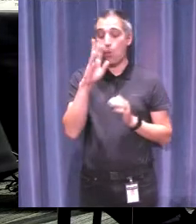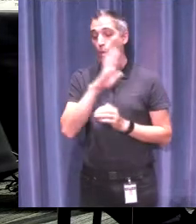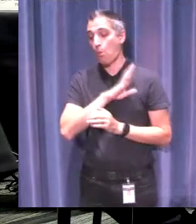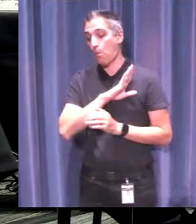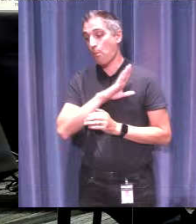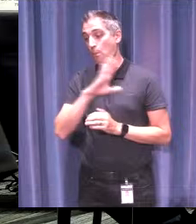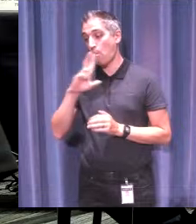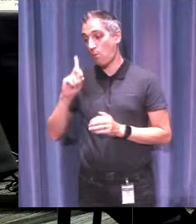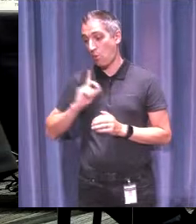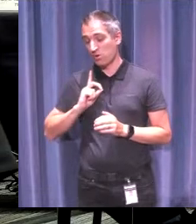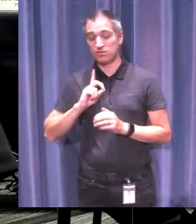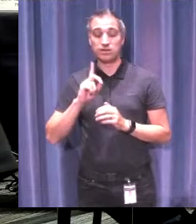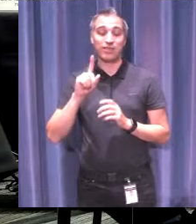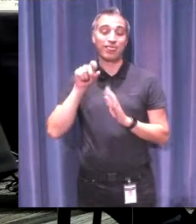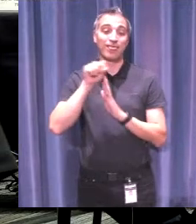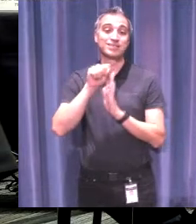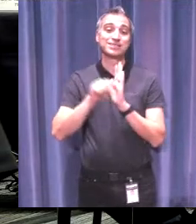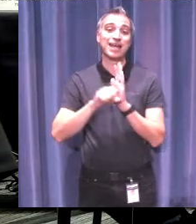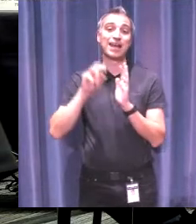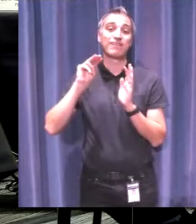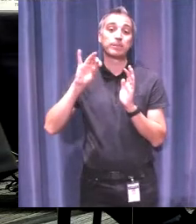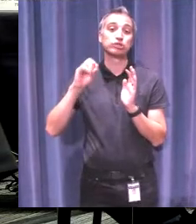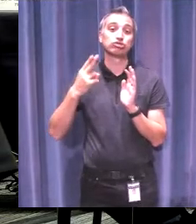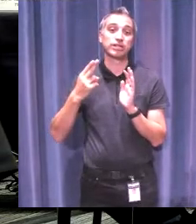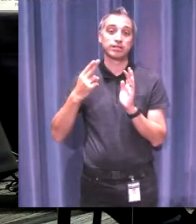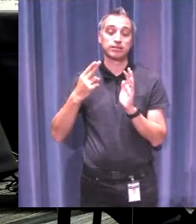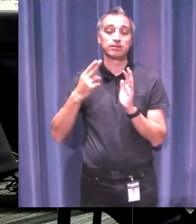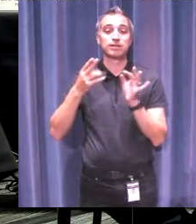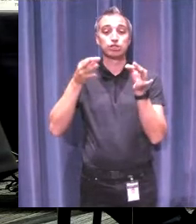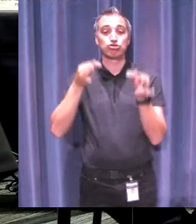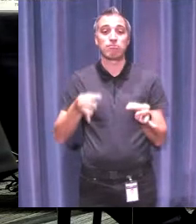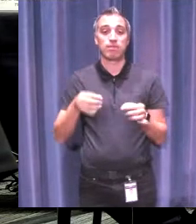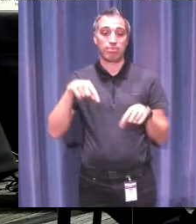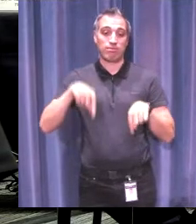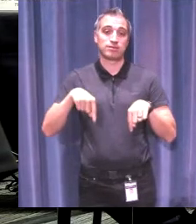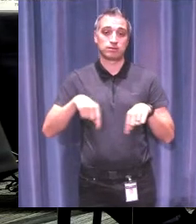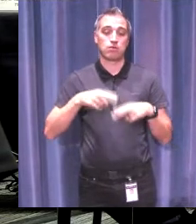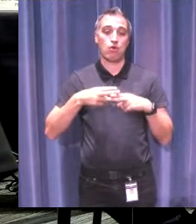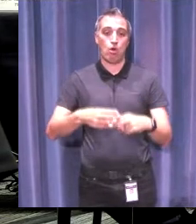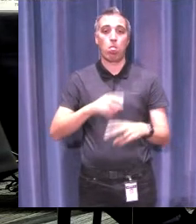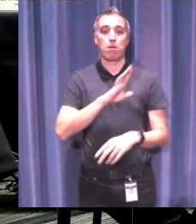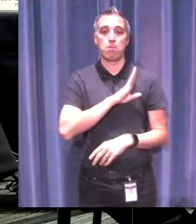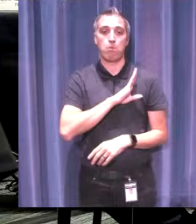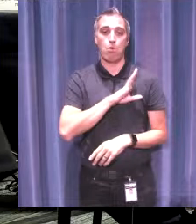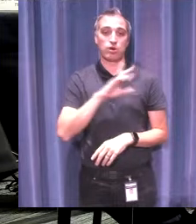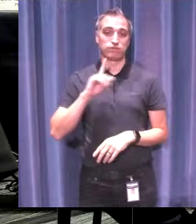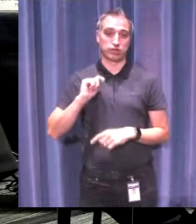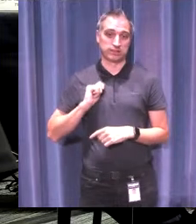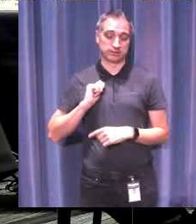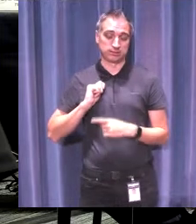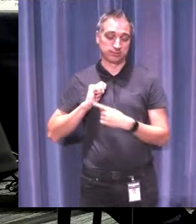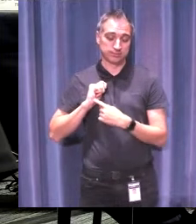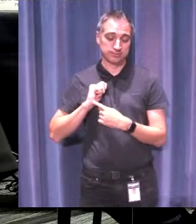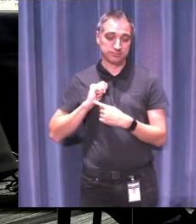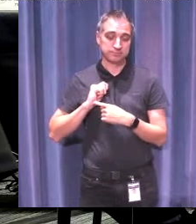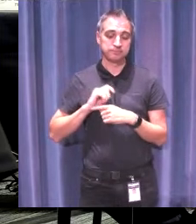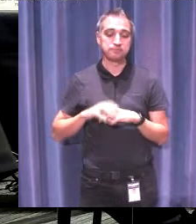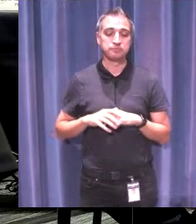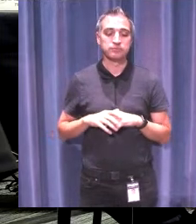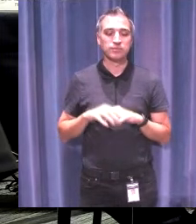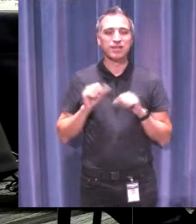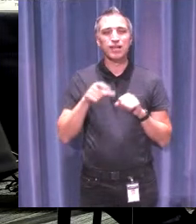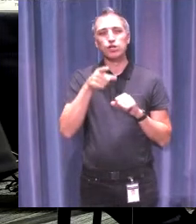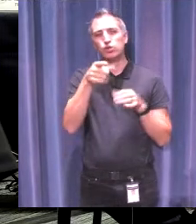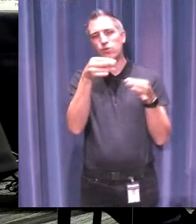case, the state of Michigan has determined that this is a board of trustees. And could you talk a little bit about, from